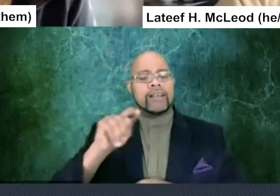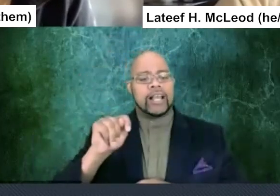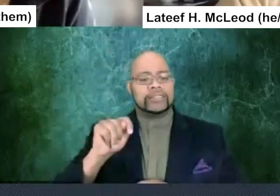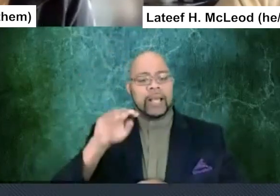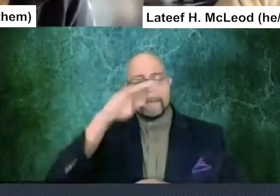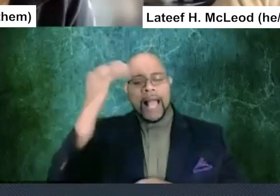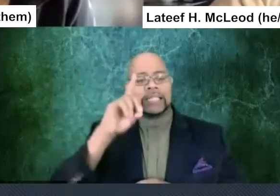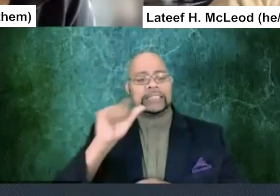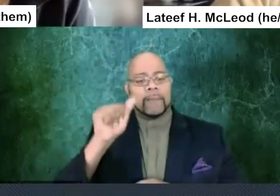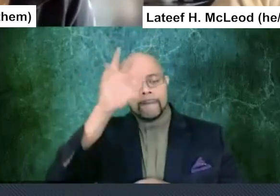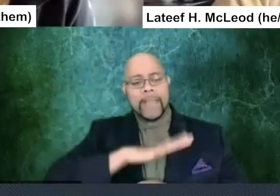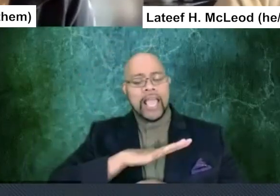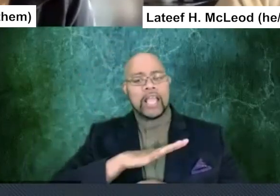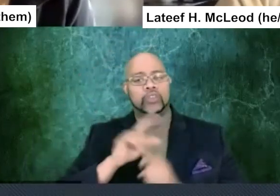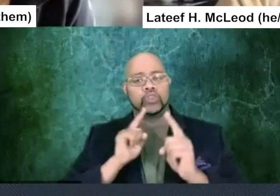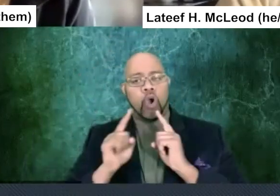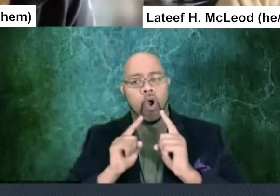Black Disabled Men Talk,